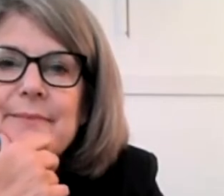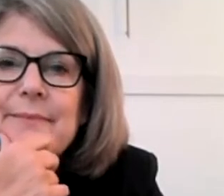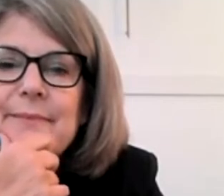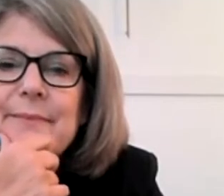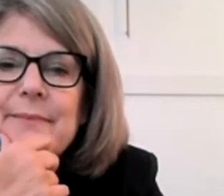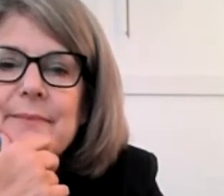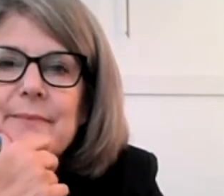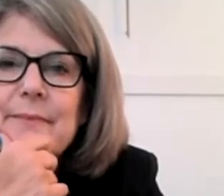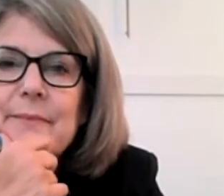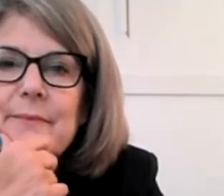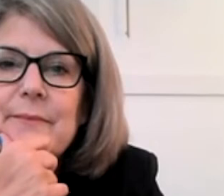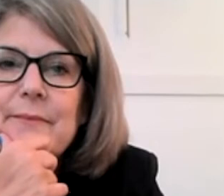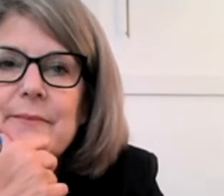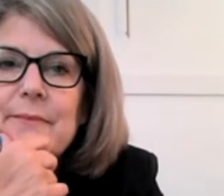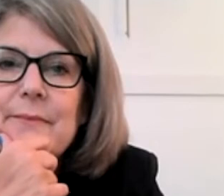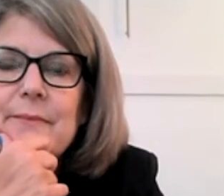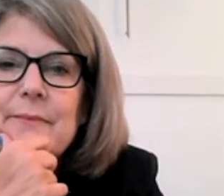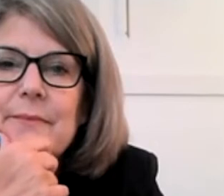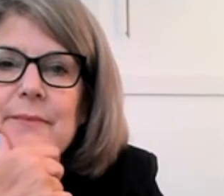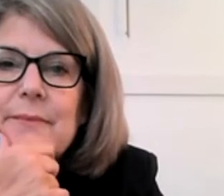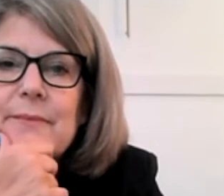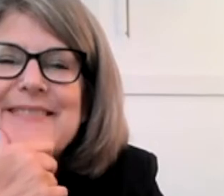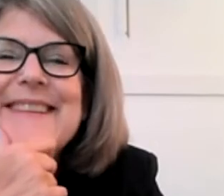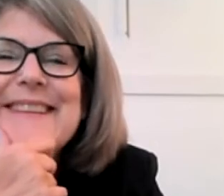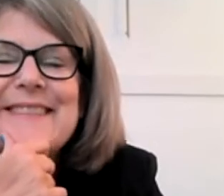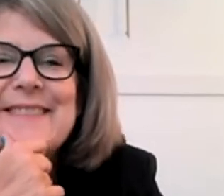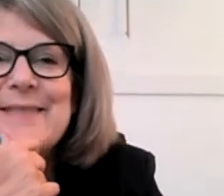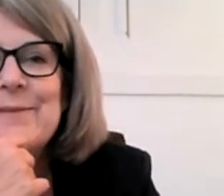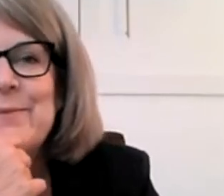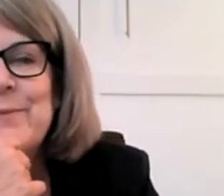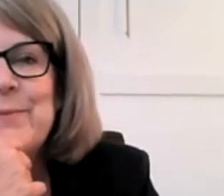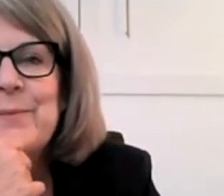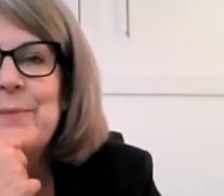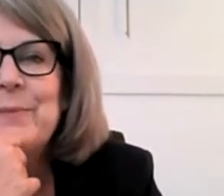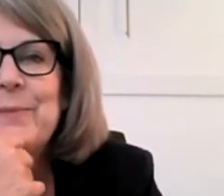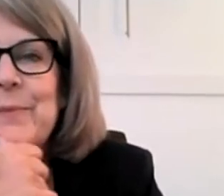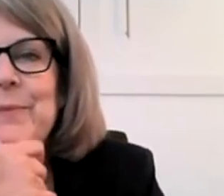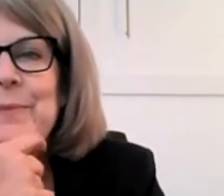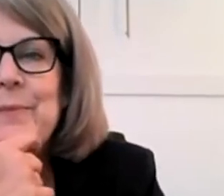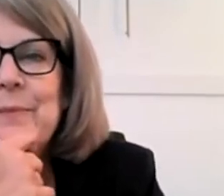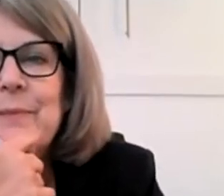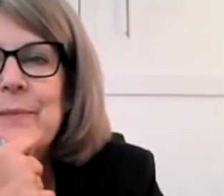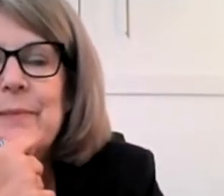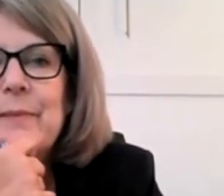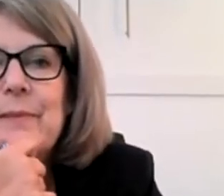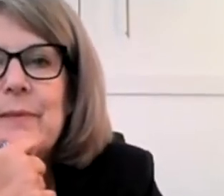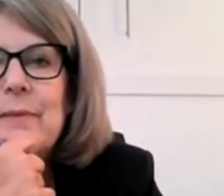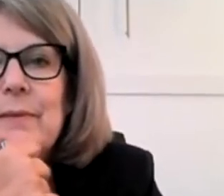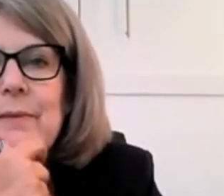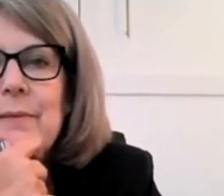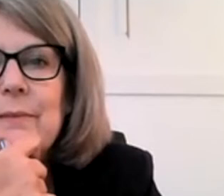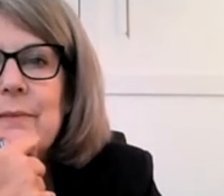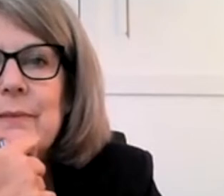was really, you hit the nail on the head for me. So I'm hoping that other people felt the same way, but that was really